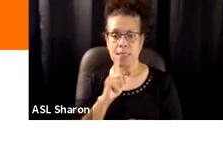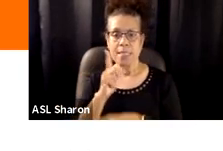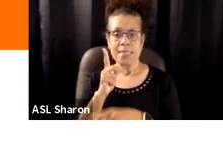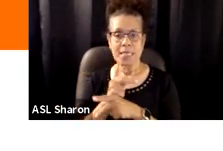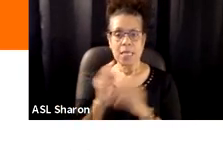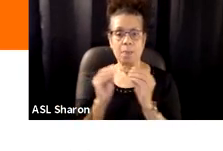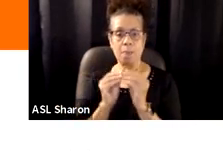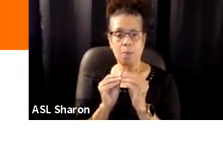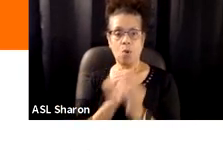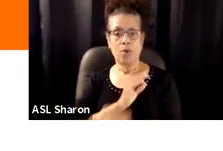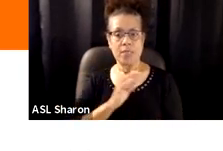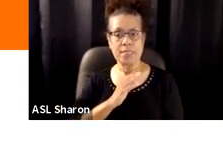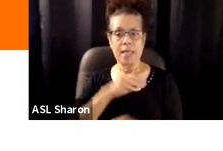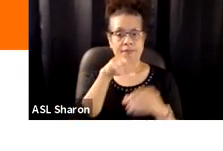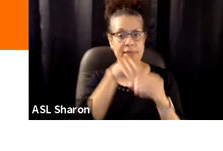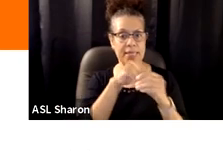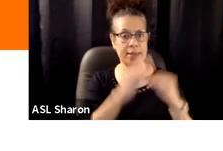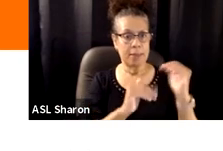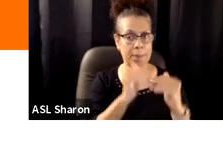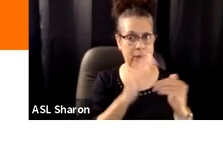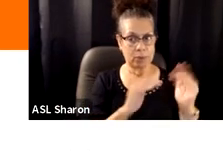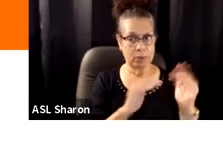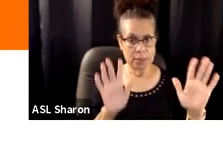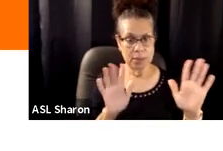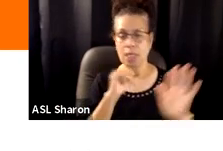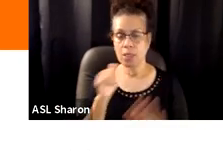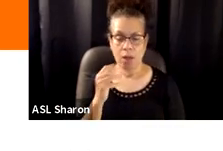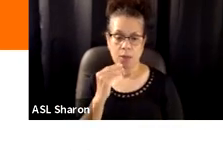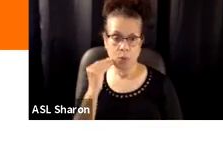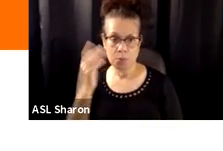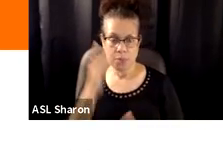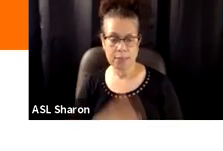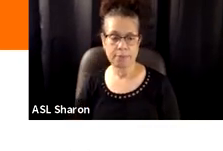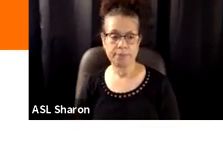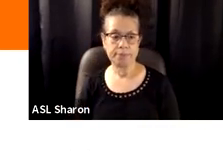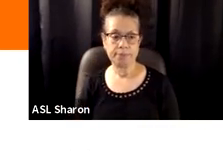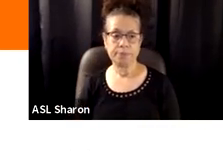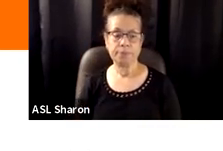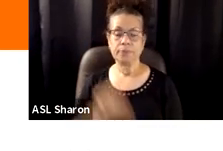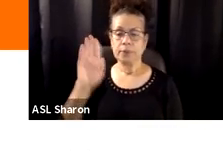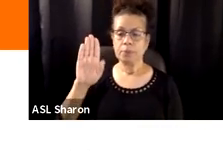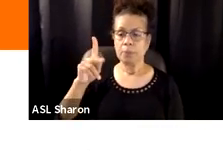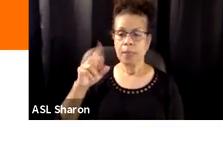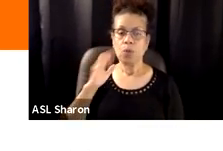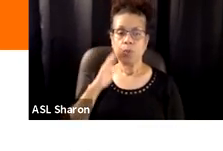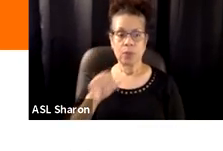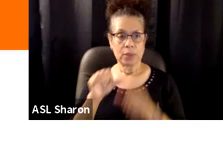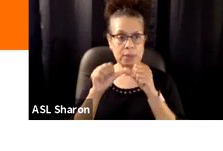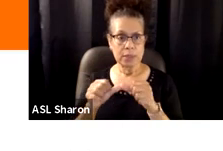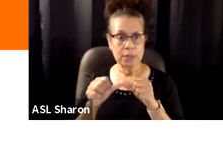employees in buildings and serving students bps will continue to adhere to the bphc's